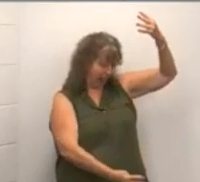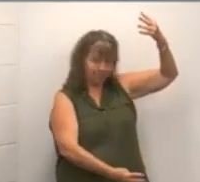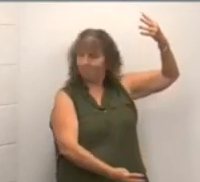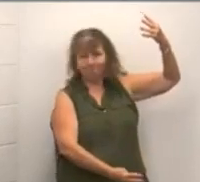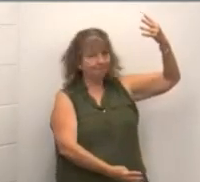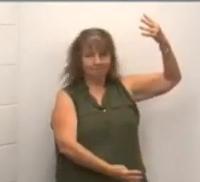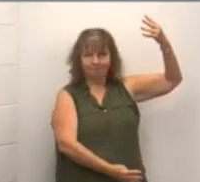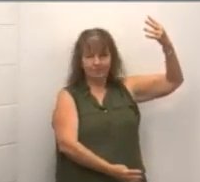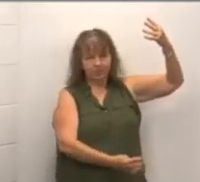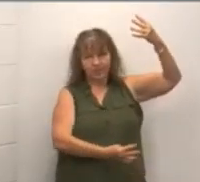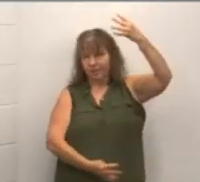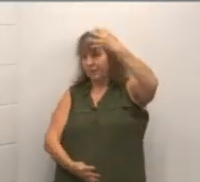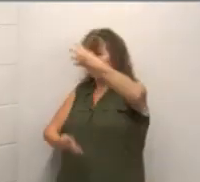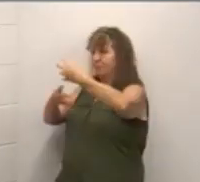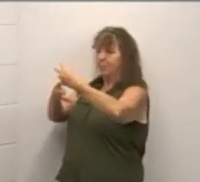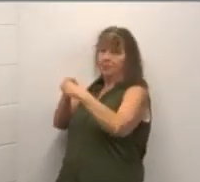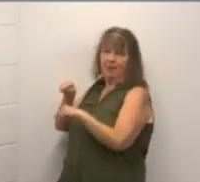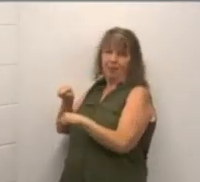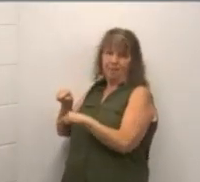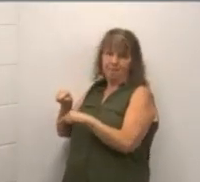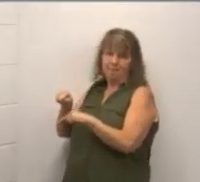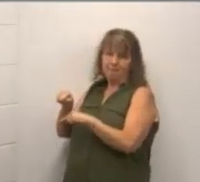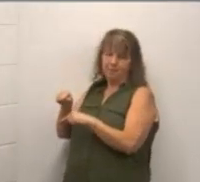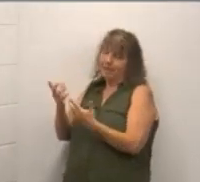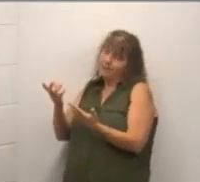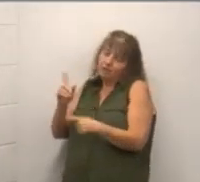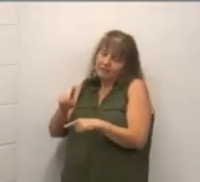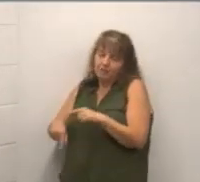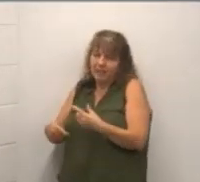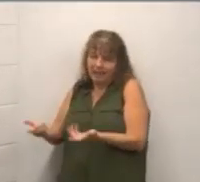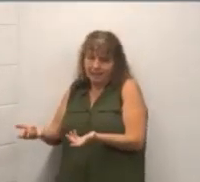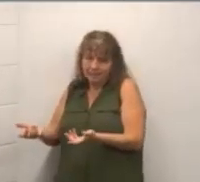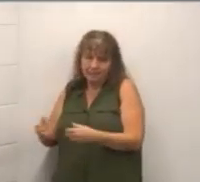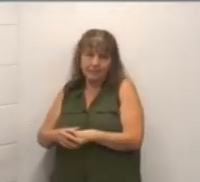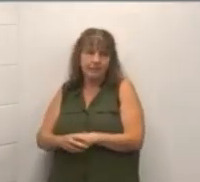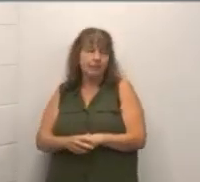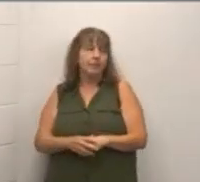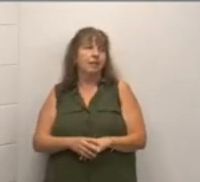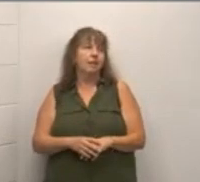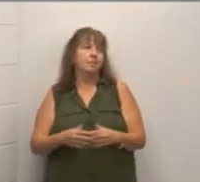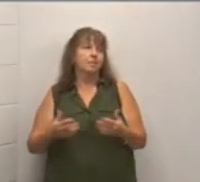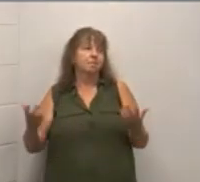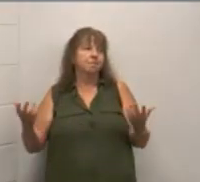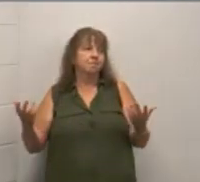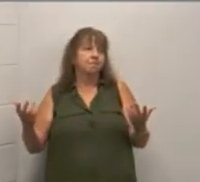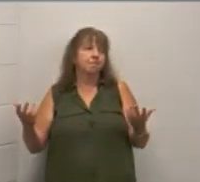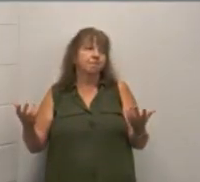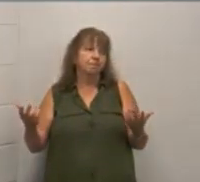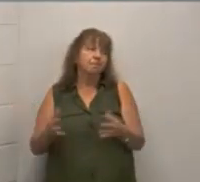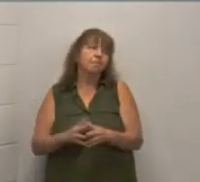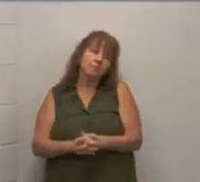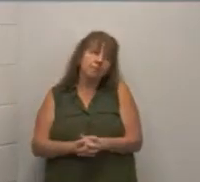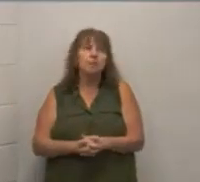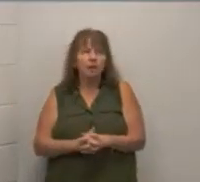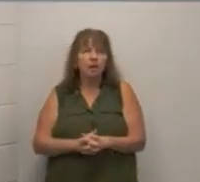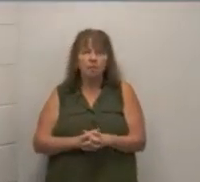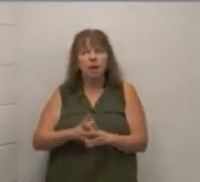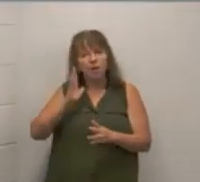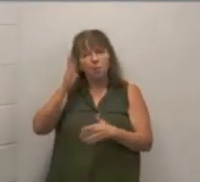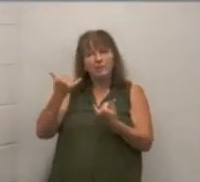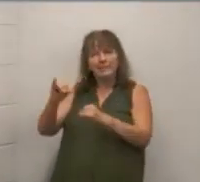of electives for our remote learners. But there should certainly be